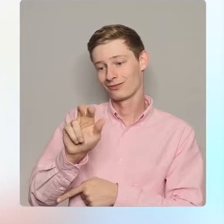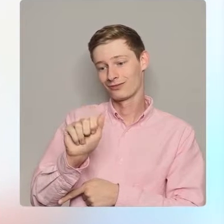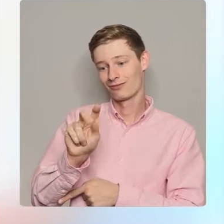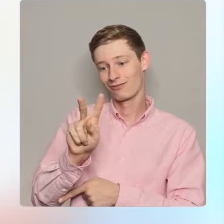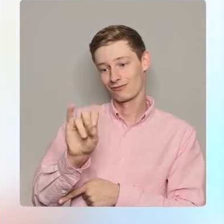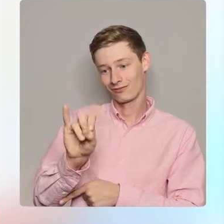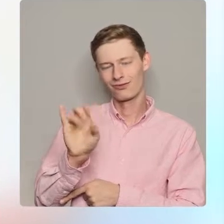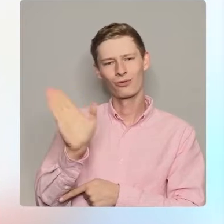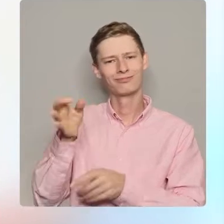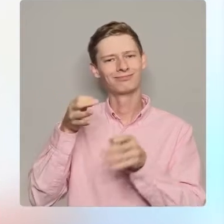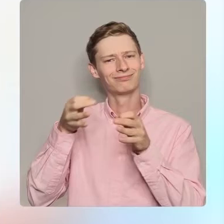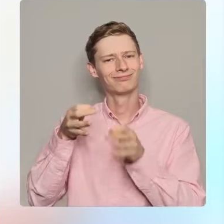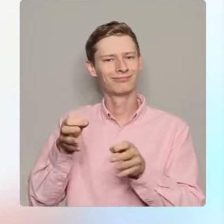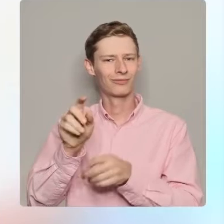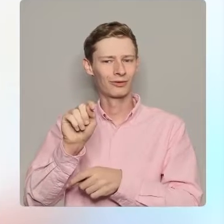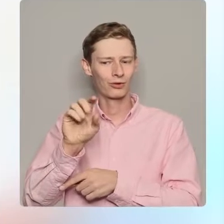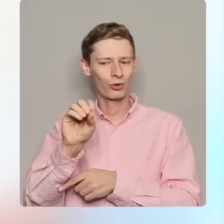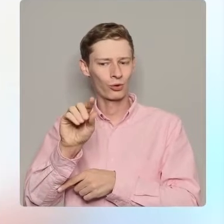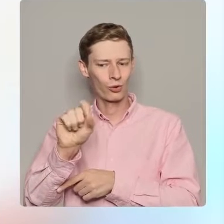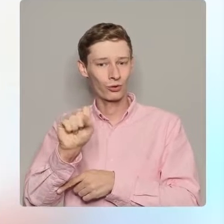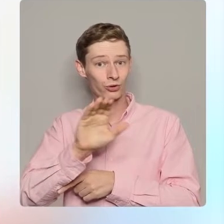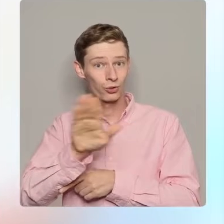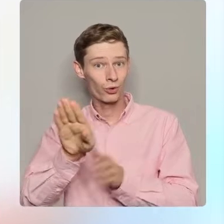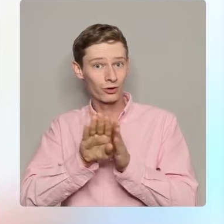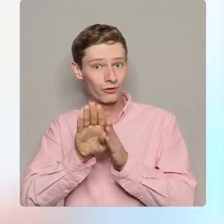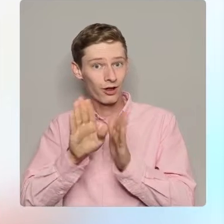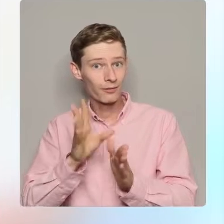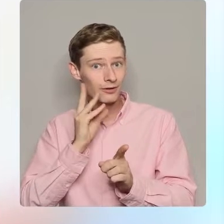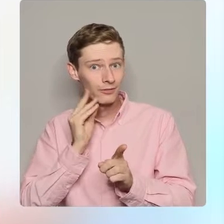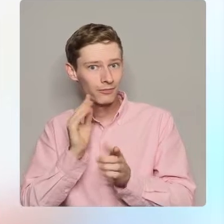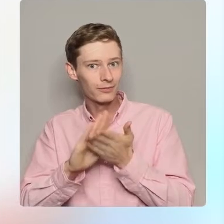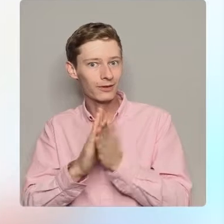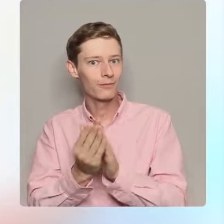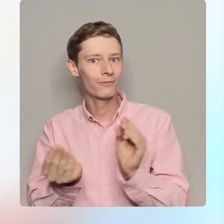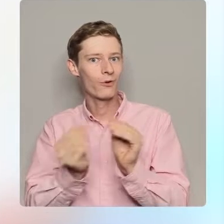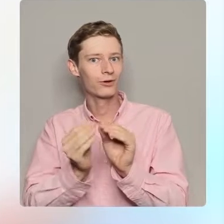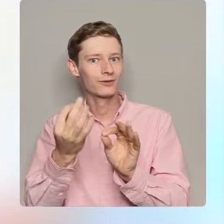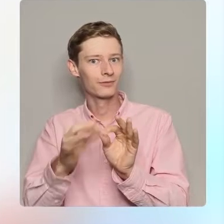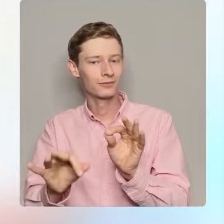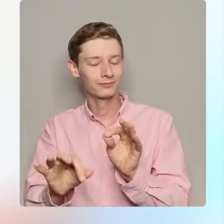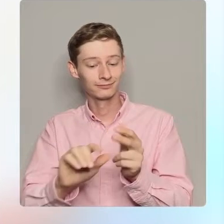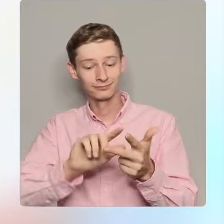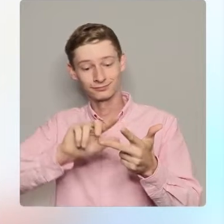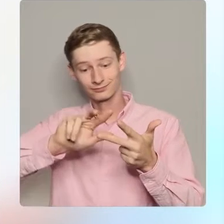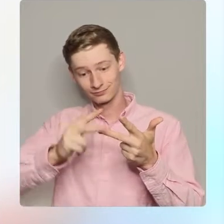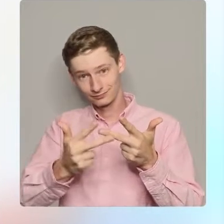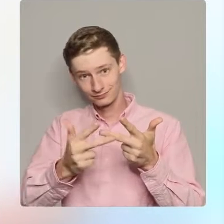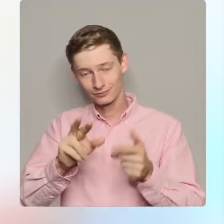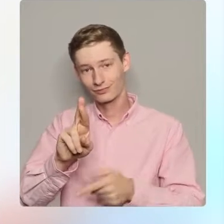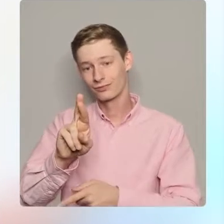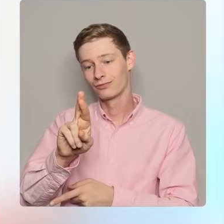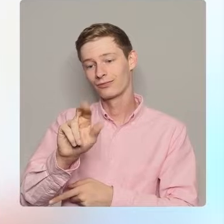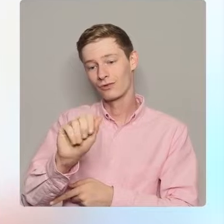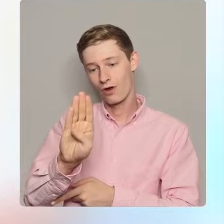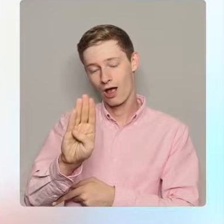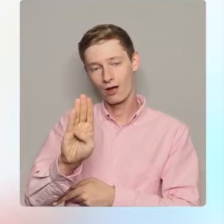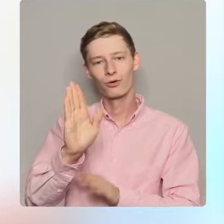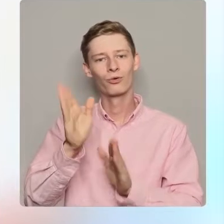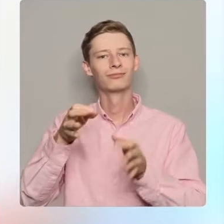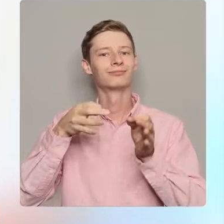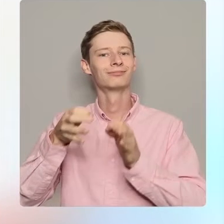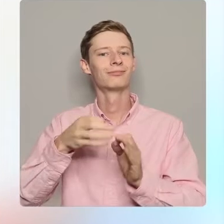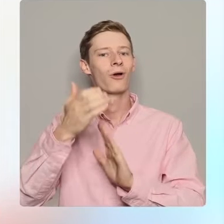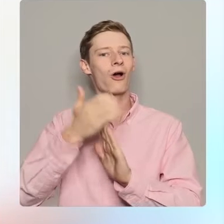Dandu, who will share some tools to help simplify your developer experience. Finally, Rob Radke will walk you through our